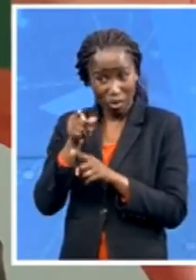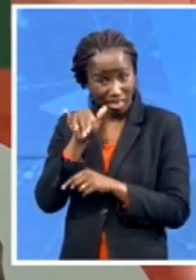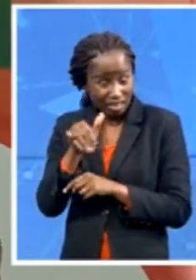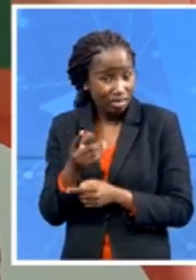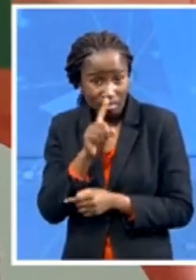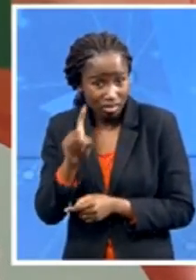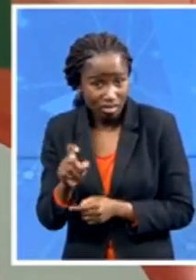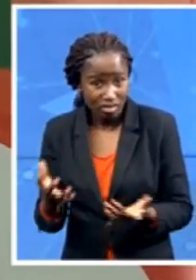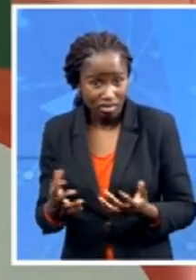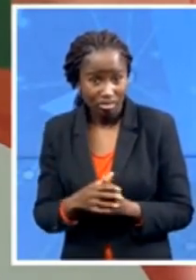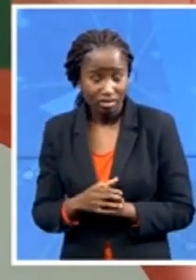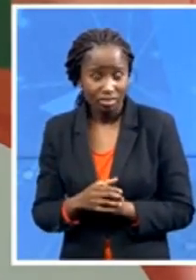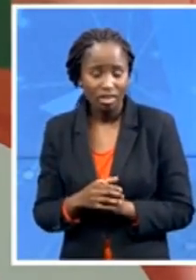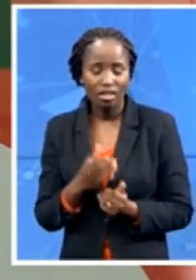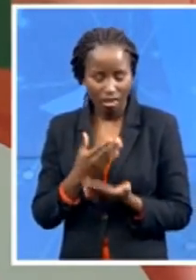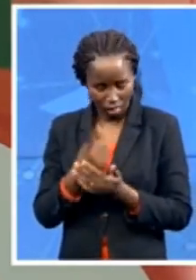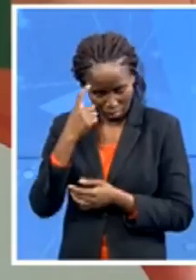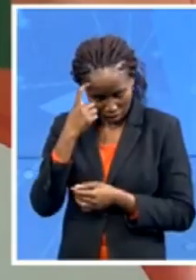Less politics, but